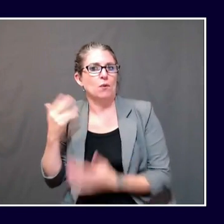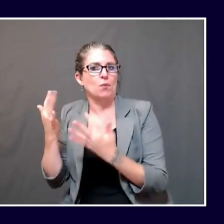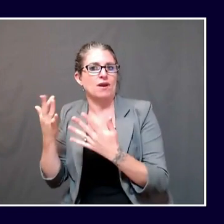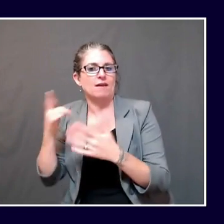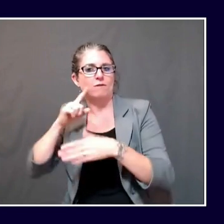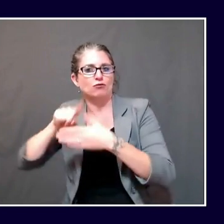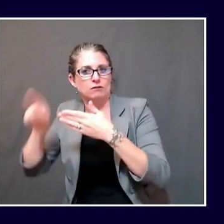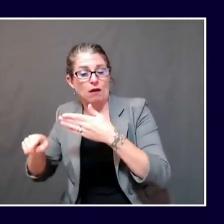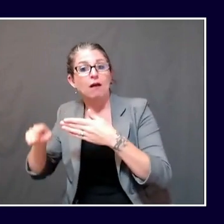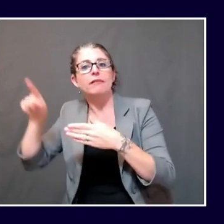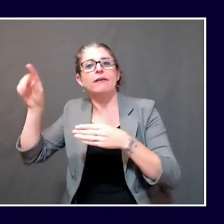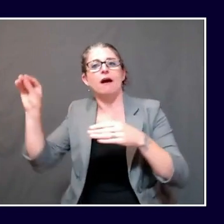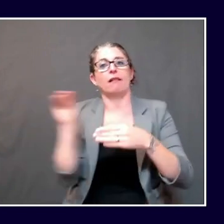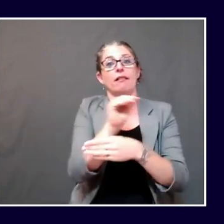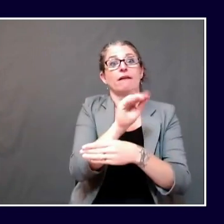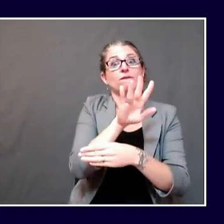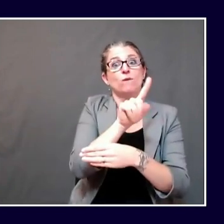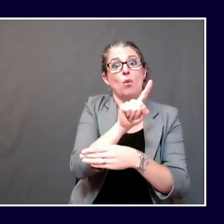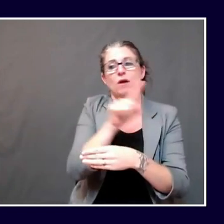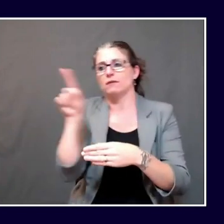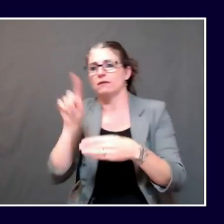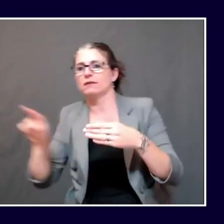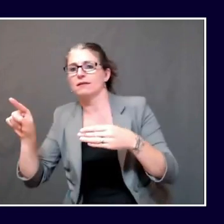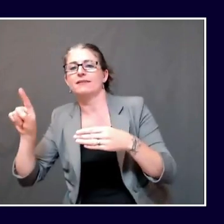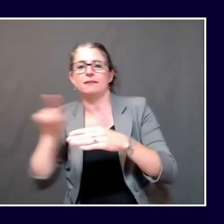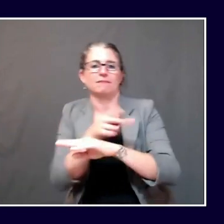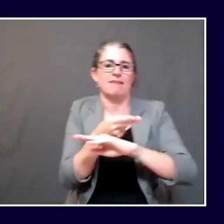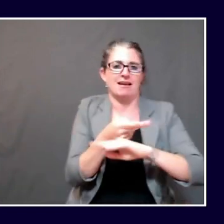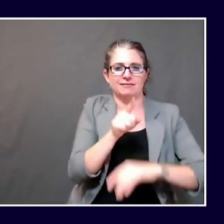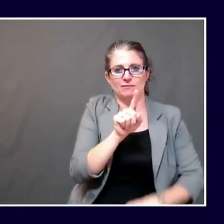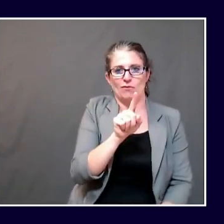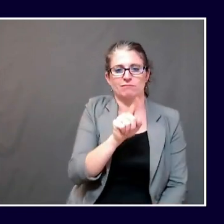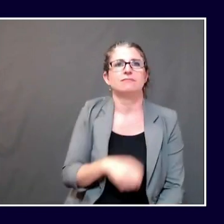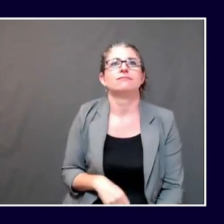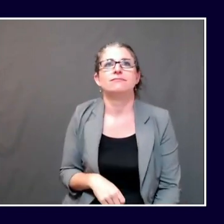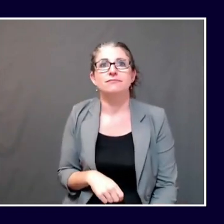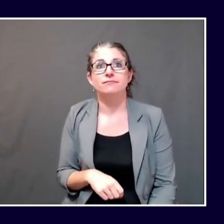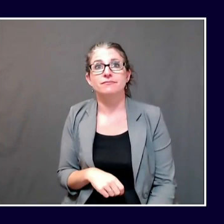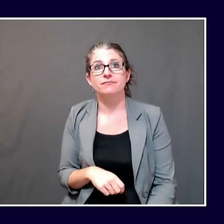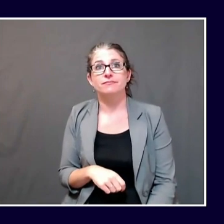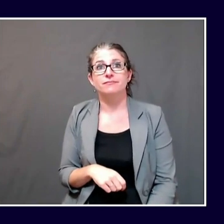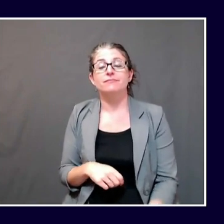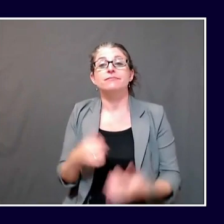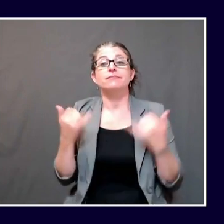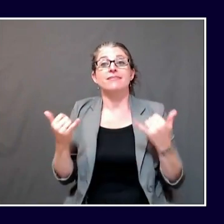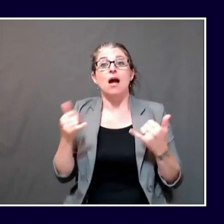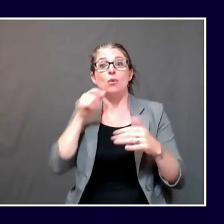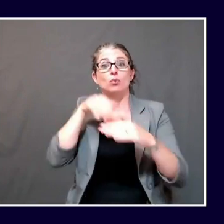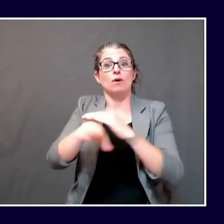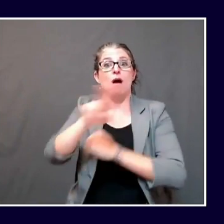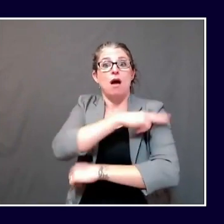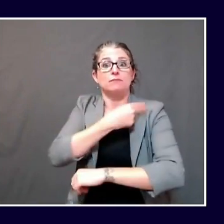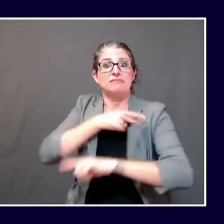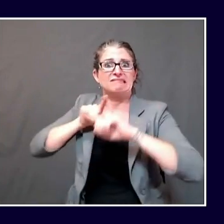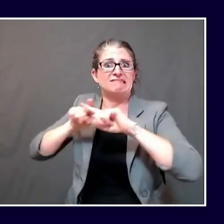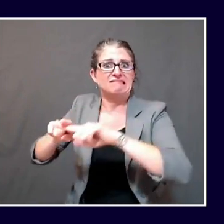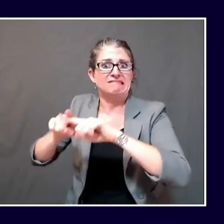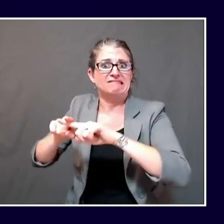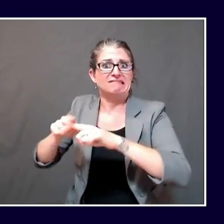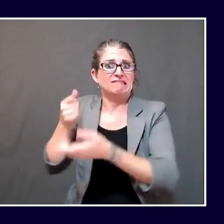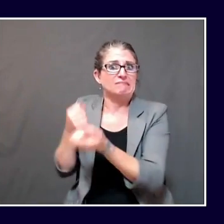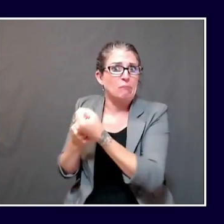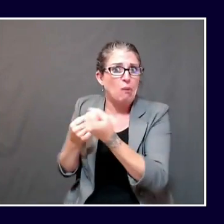state, 12 people are in the hospital with COVID-19, 2 of whom are in the ICU, and 1 of whom is on a